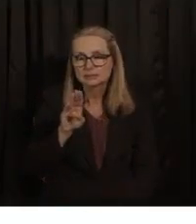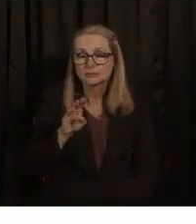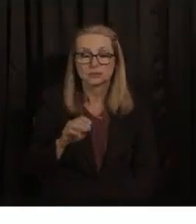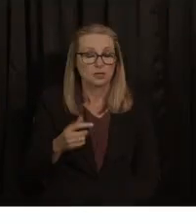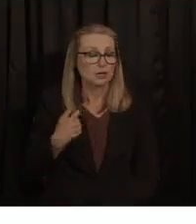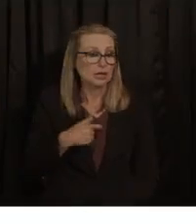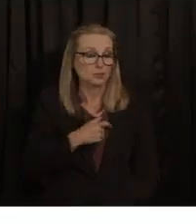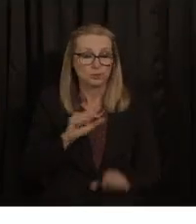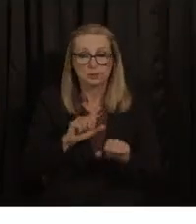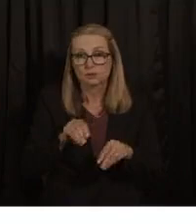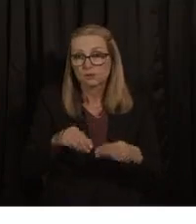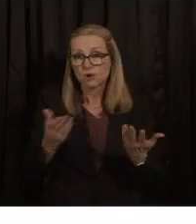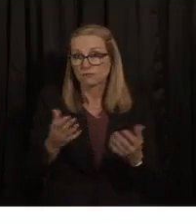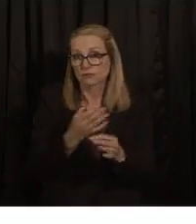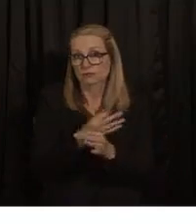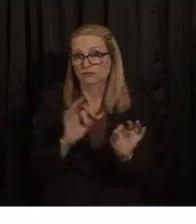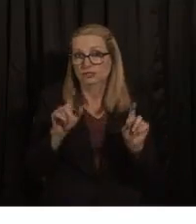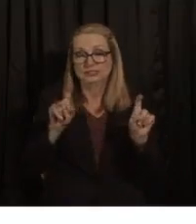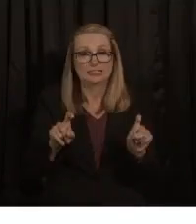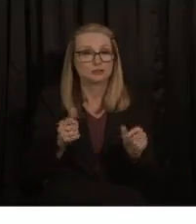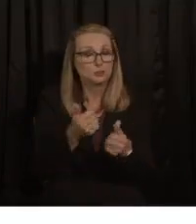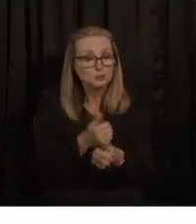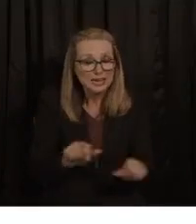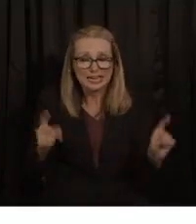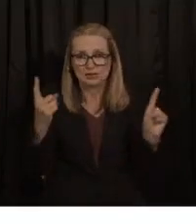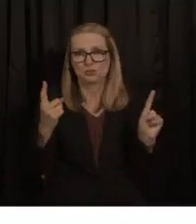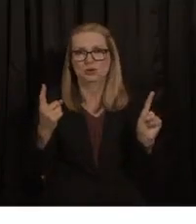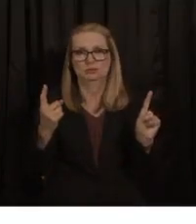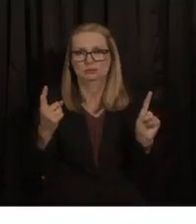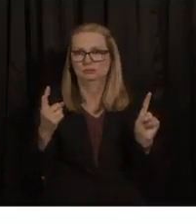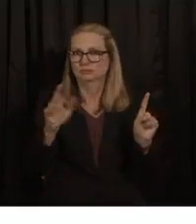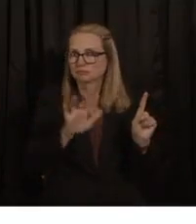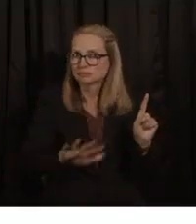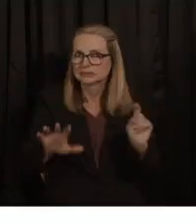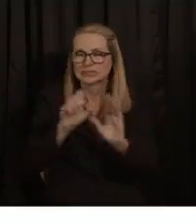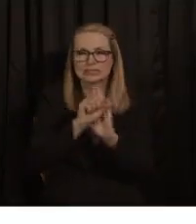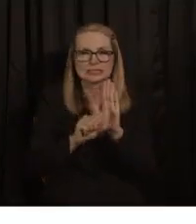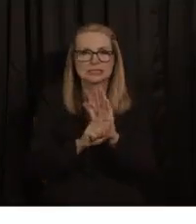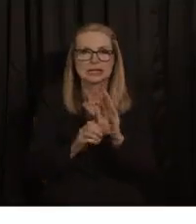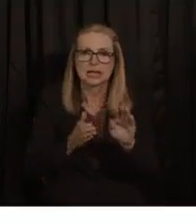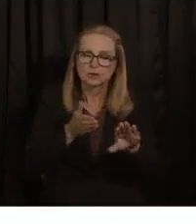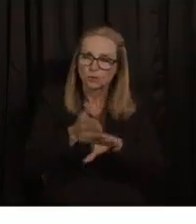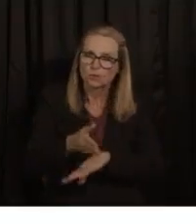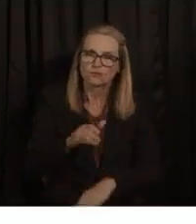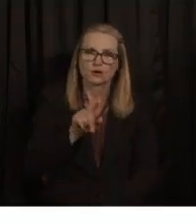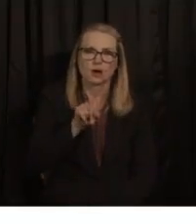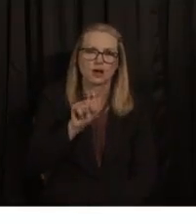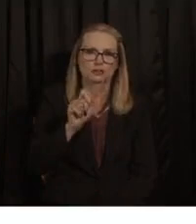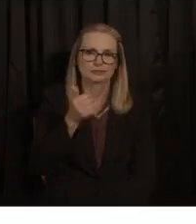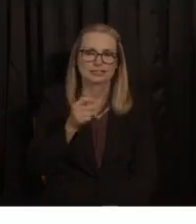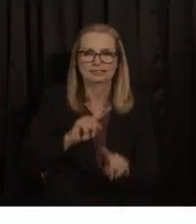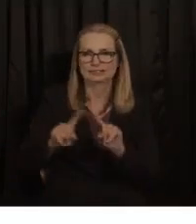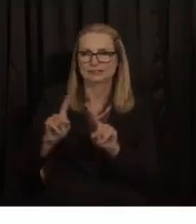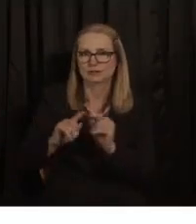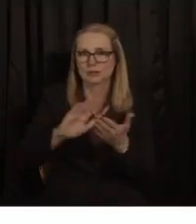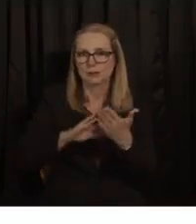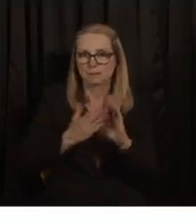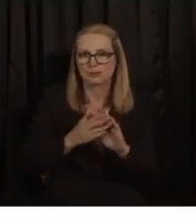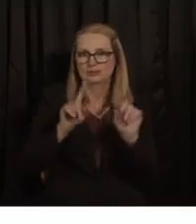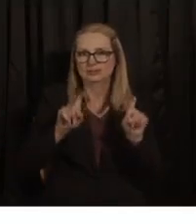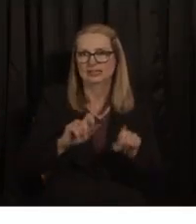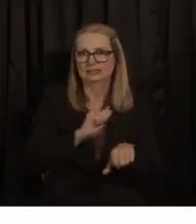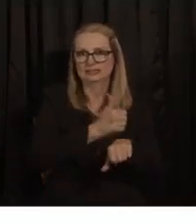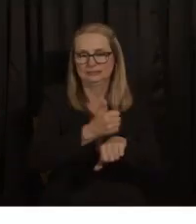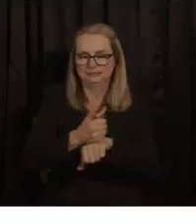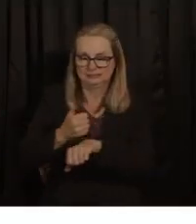can offer free testing to anyone in the community at over 110 community testing sites across the state with 8